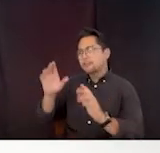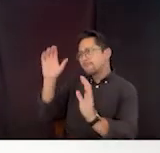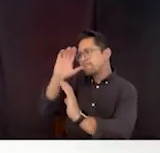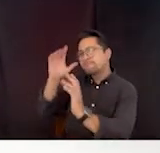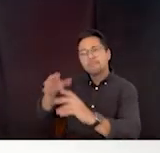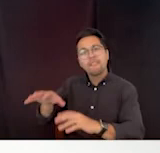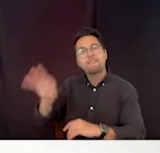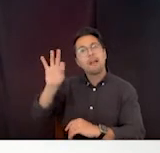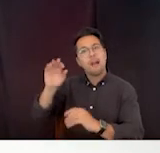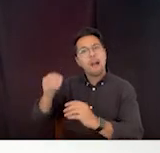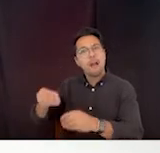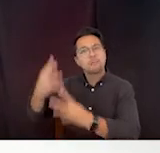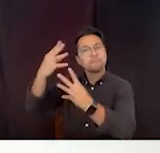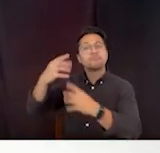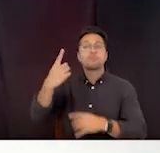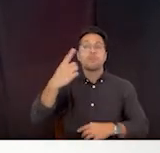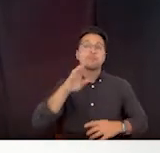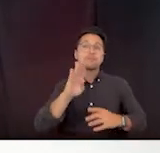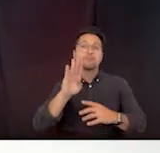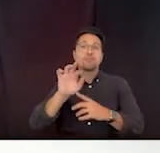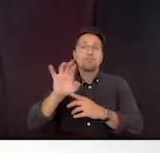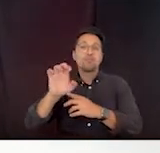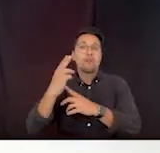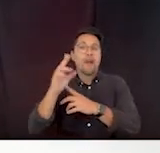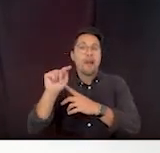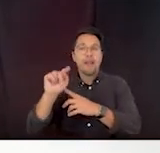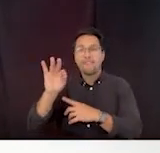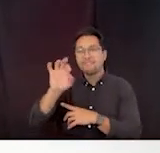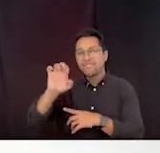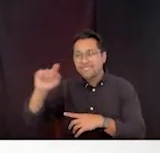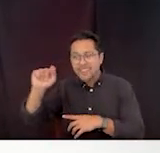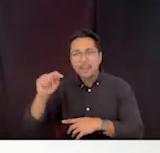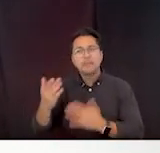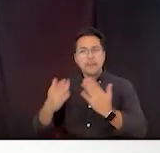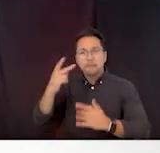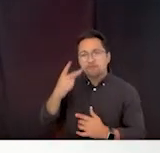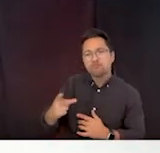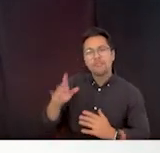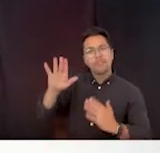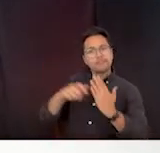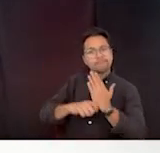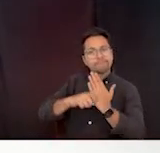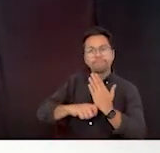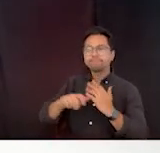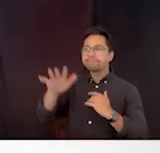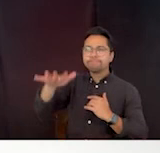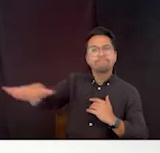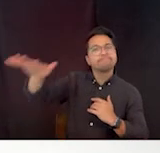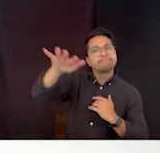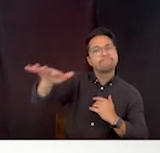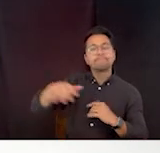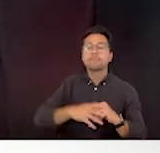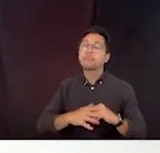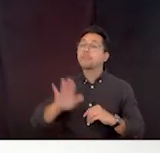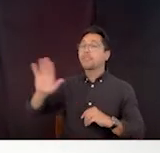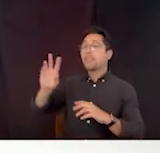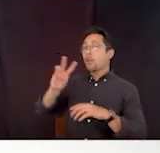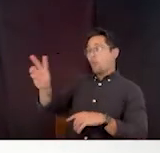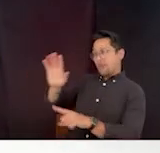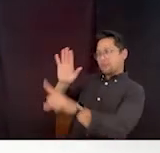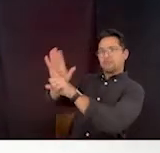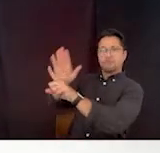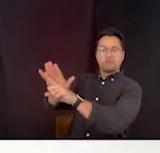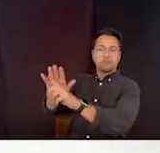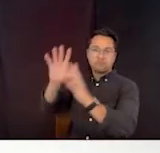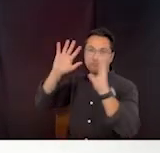nonprofit organizations. One is Bright Feet, and you've probably seen their leaflet floating around your speech therapist's office. Their website is